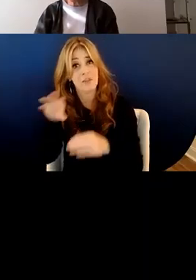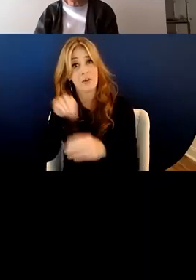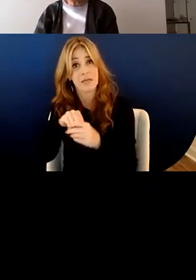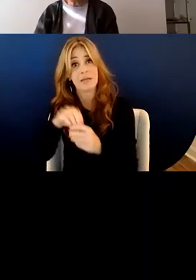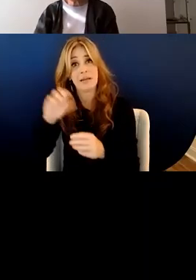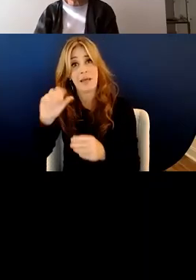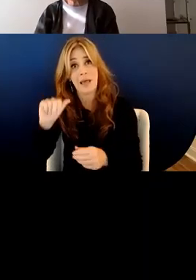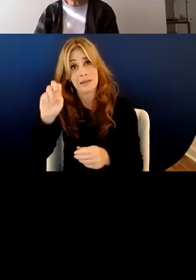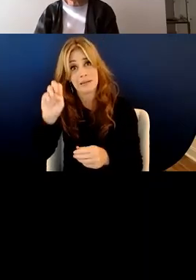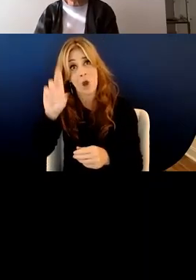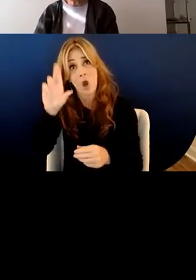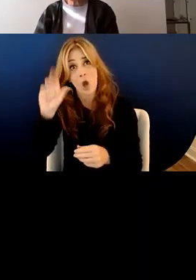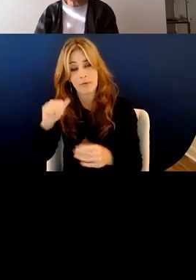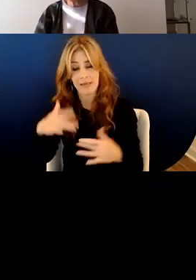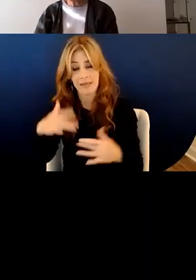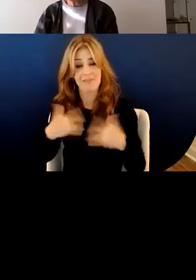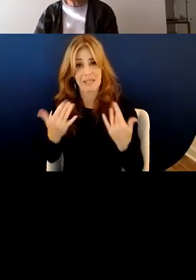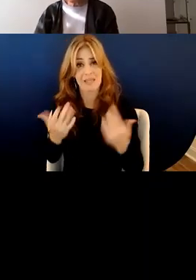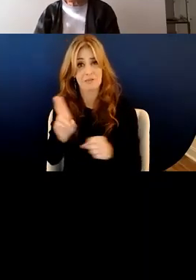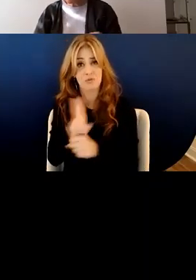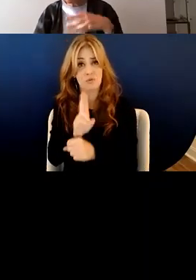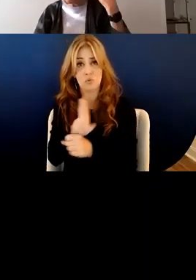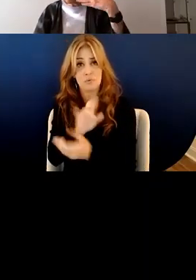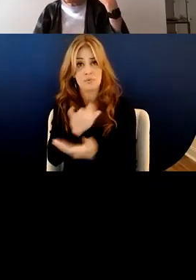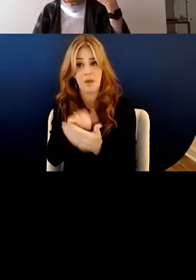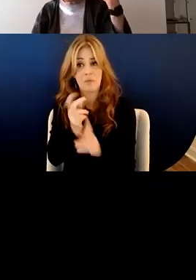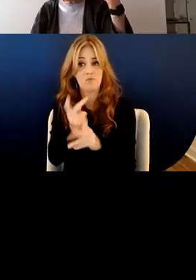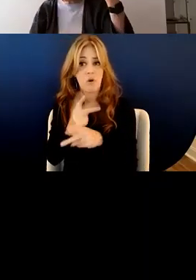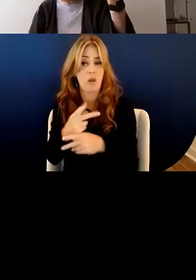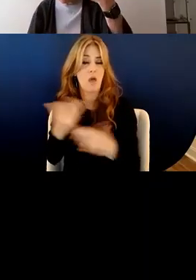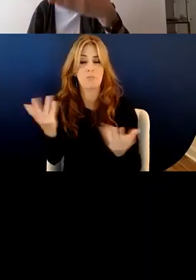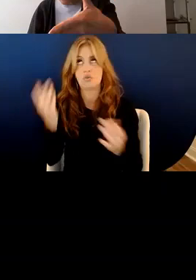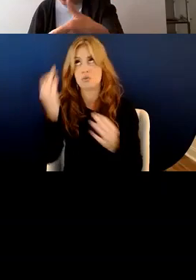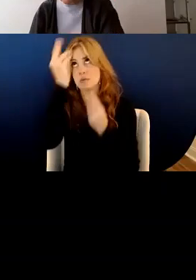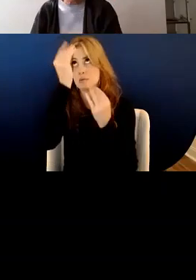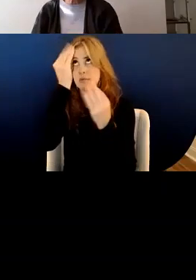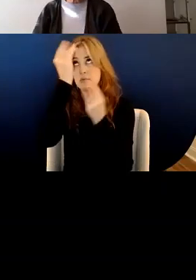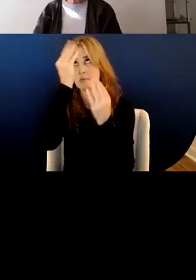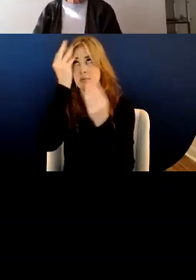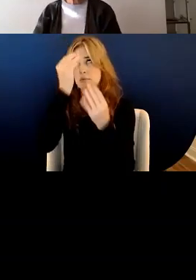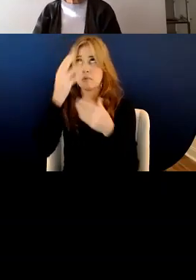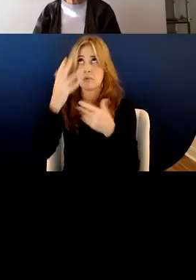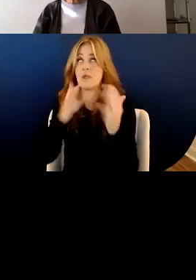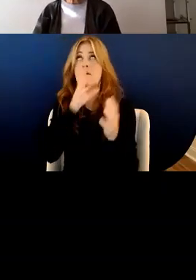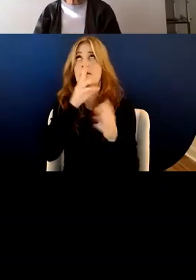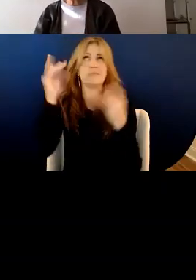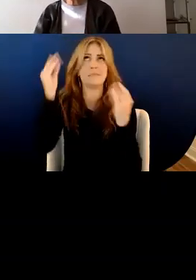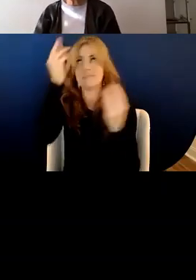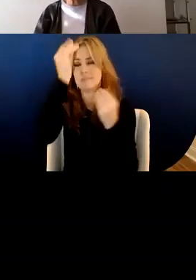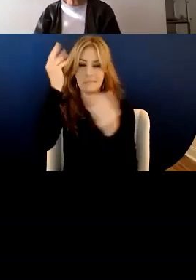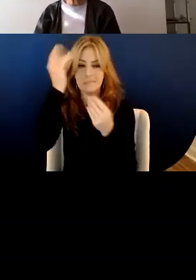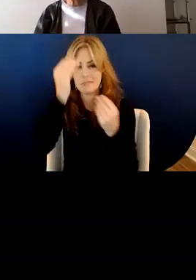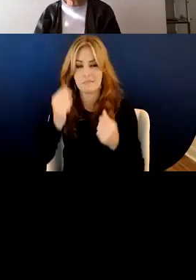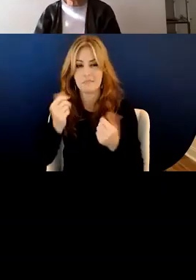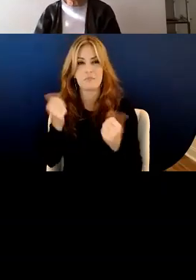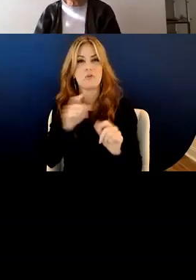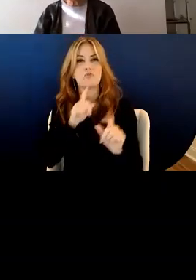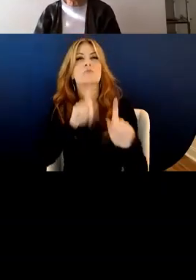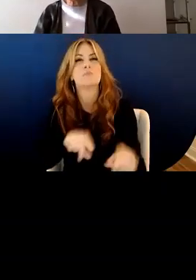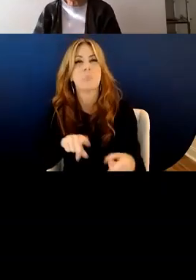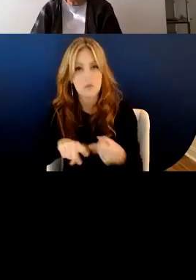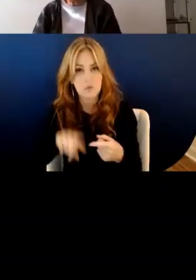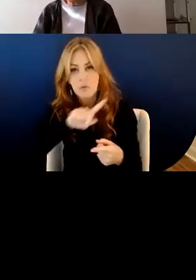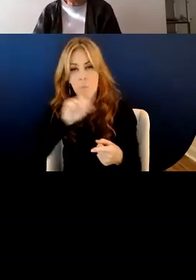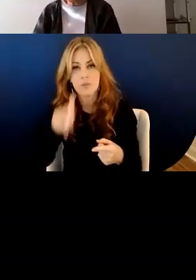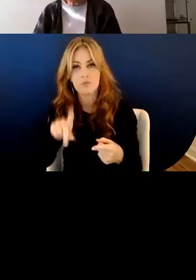AERA event that's using this product. You can see I'm thinking through the logic of this as I'm trying to respond to the question. So I'm not